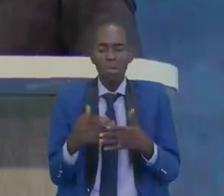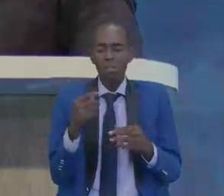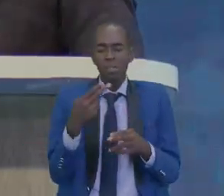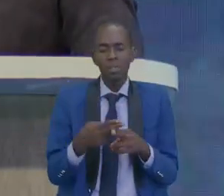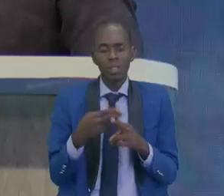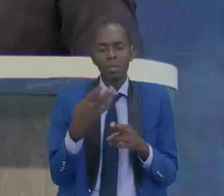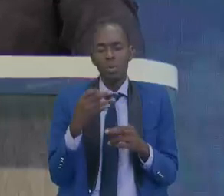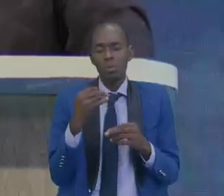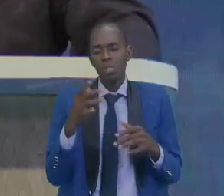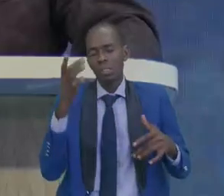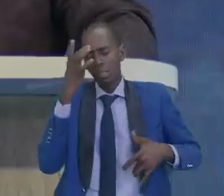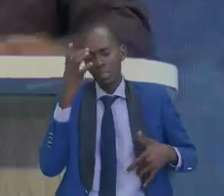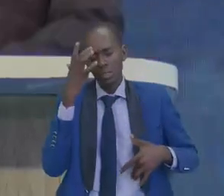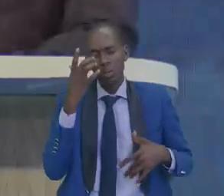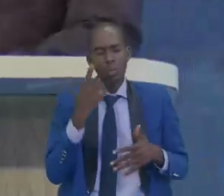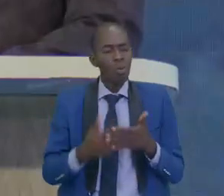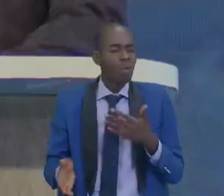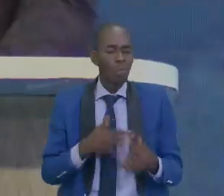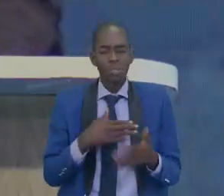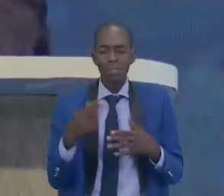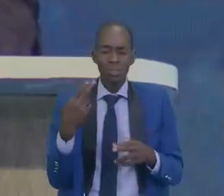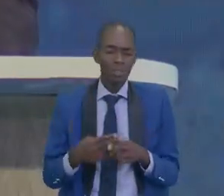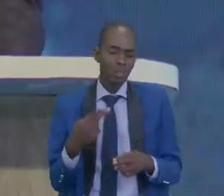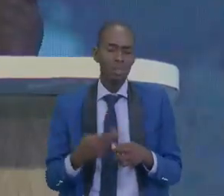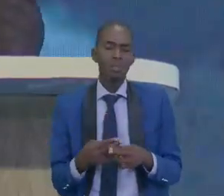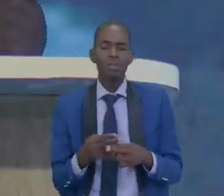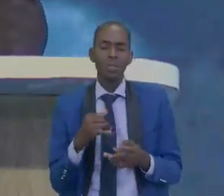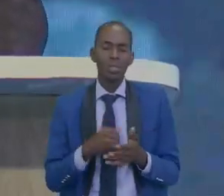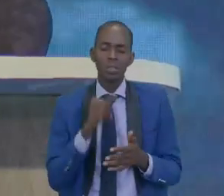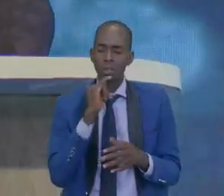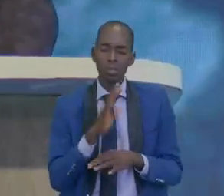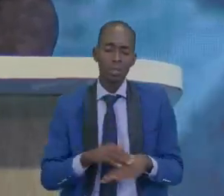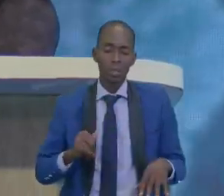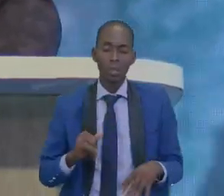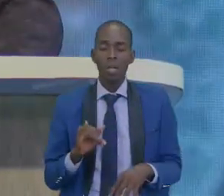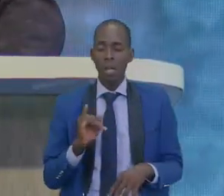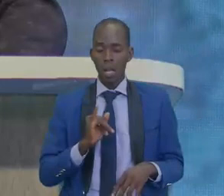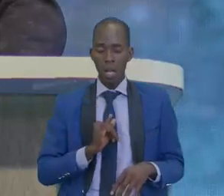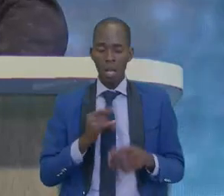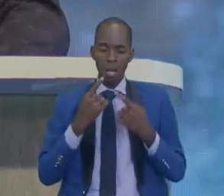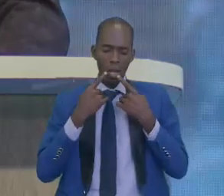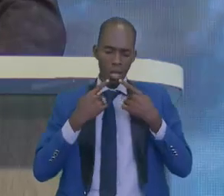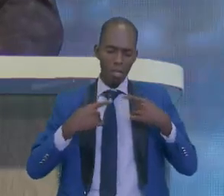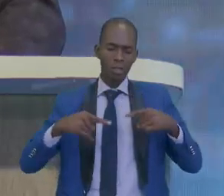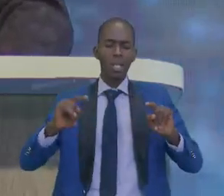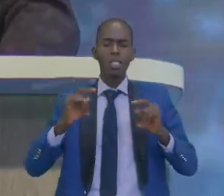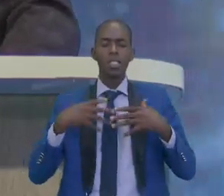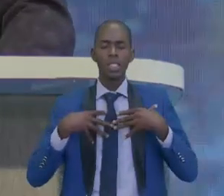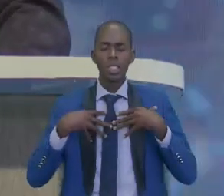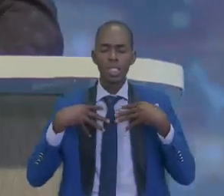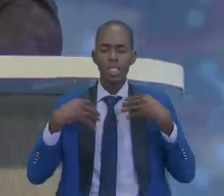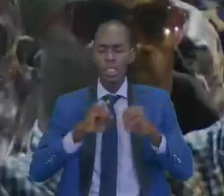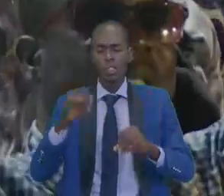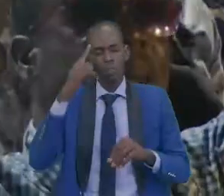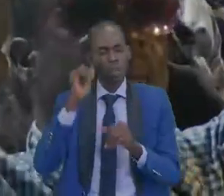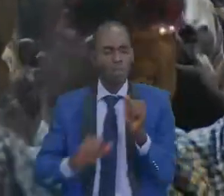whatever the name of the disease, I pronounce healing for everyone now in